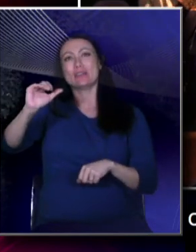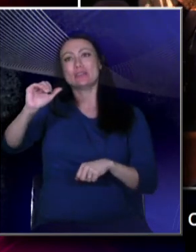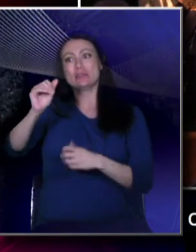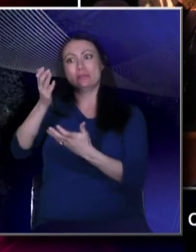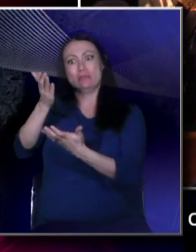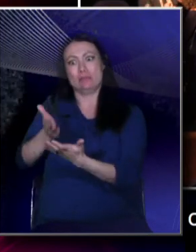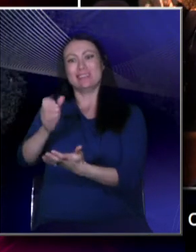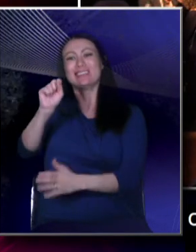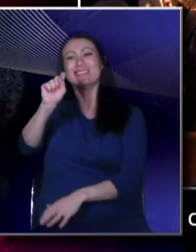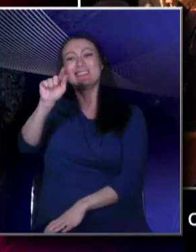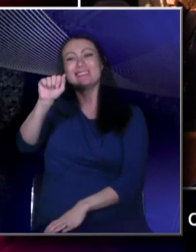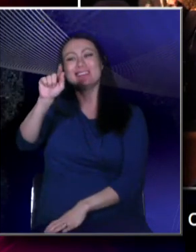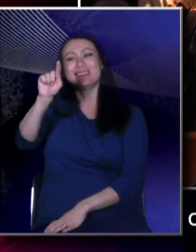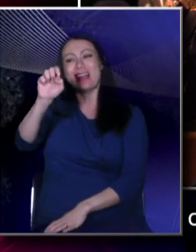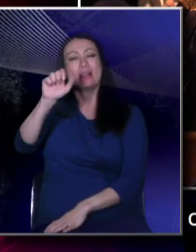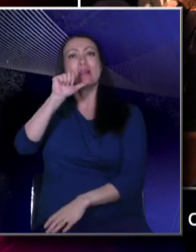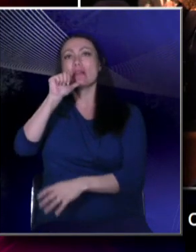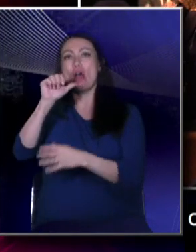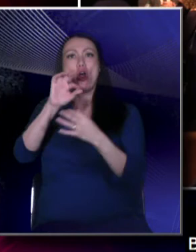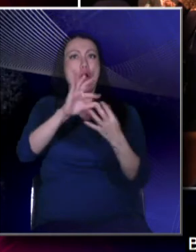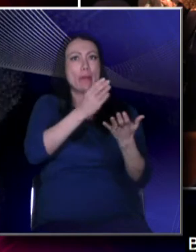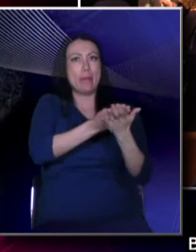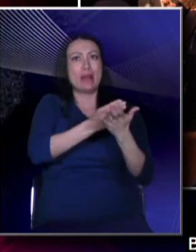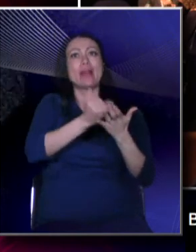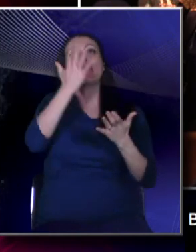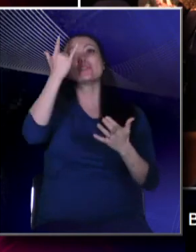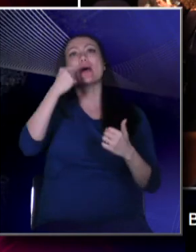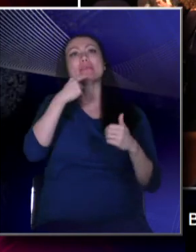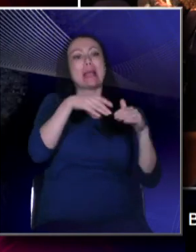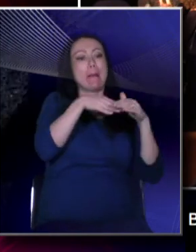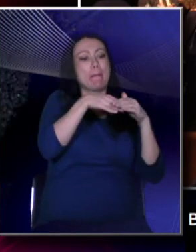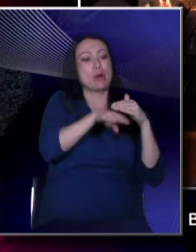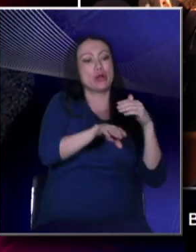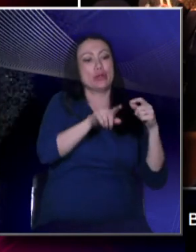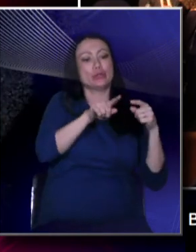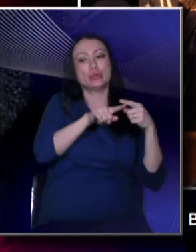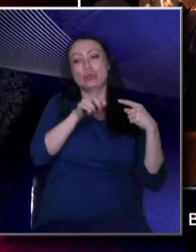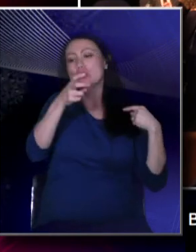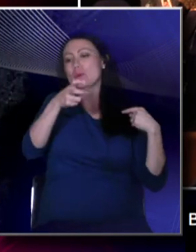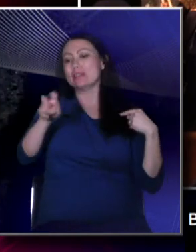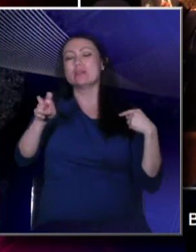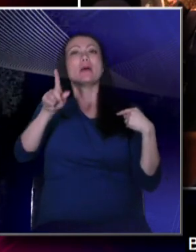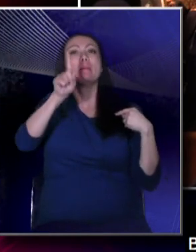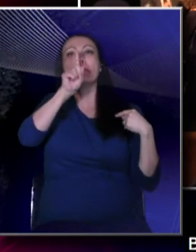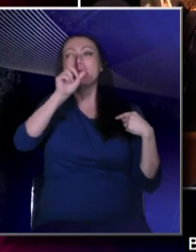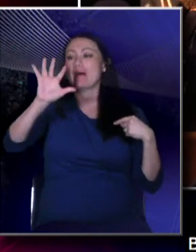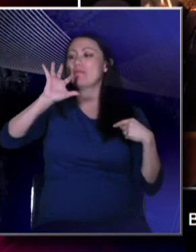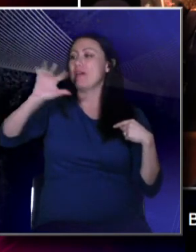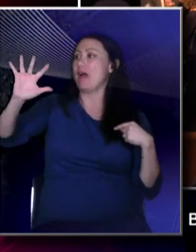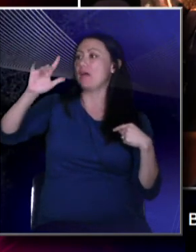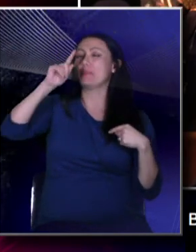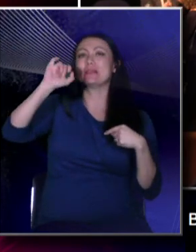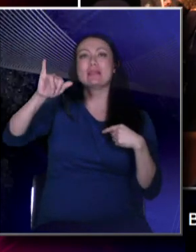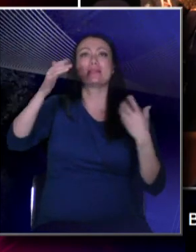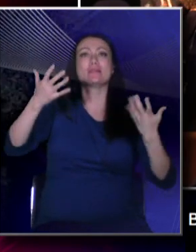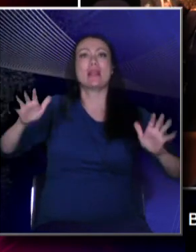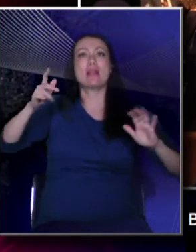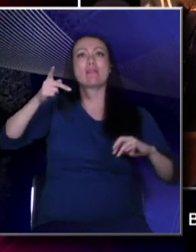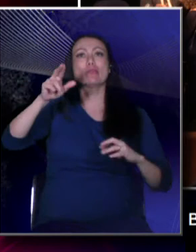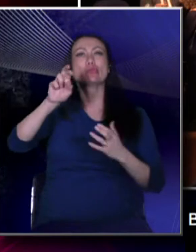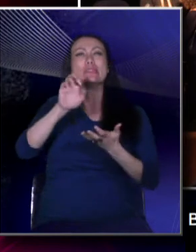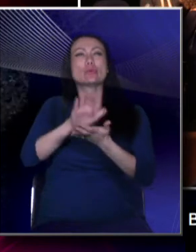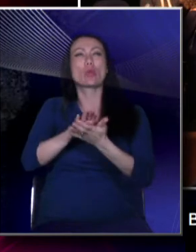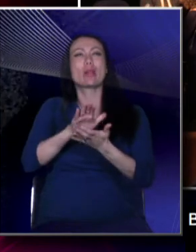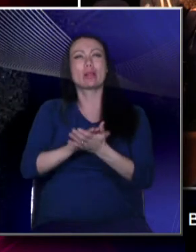saying birth to transition, whatever that transition is, not based on 5, because that's when preschool ends.